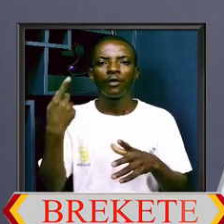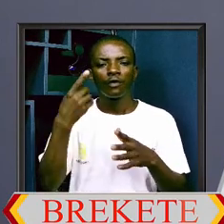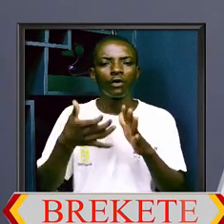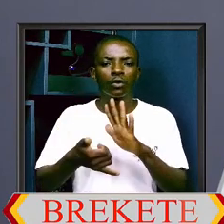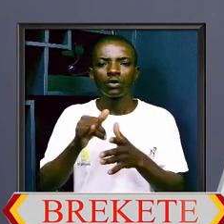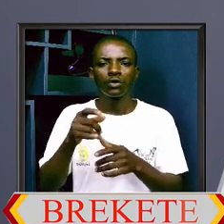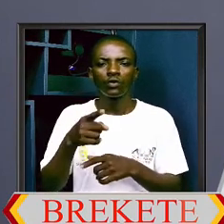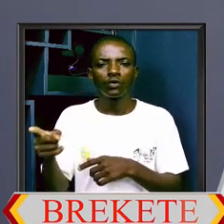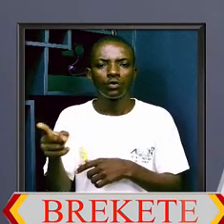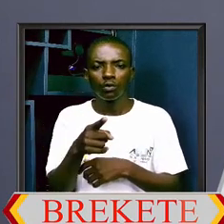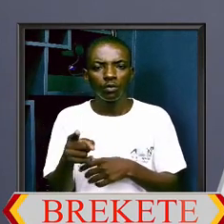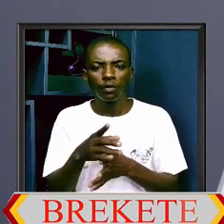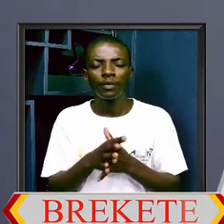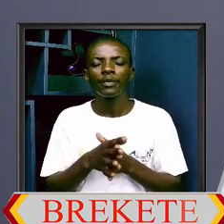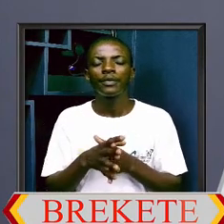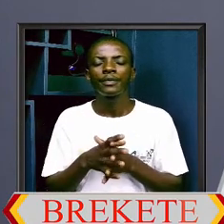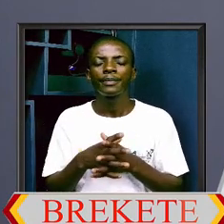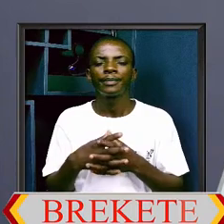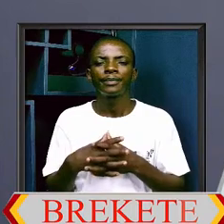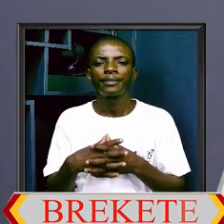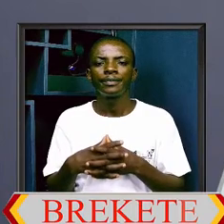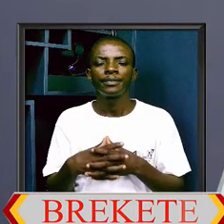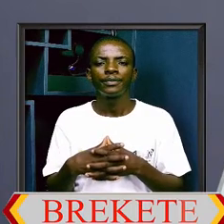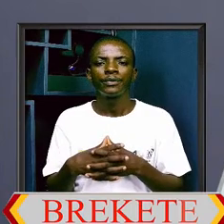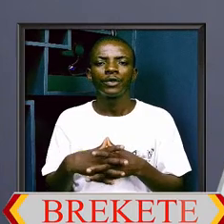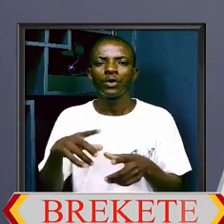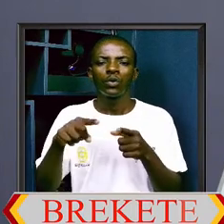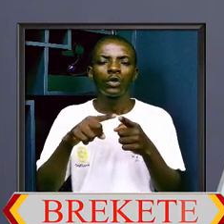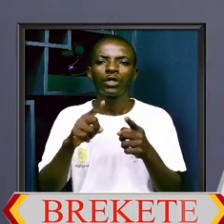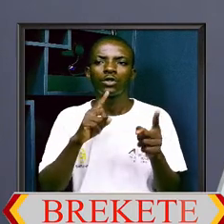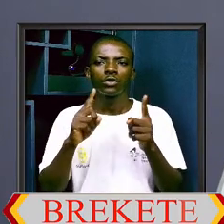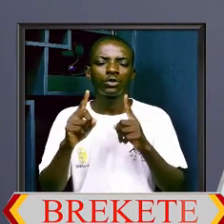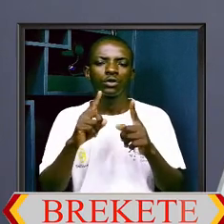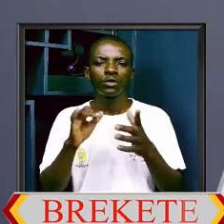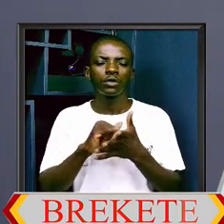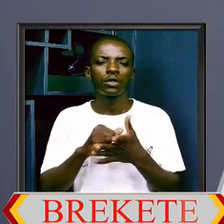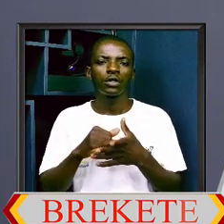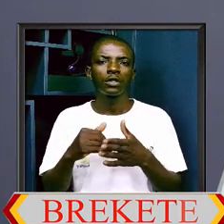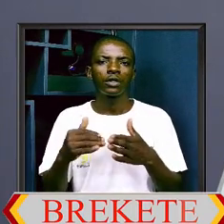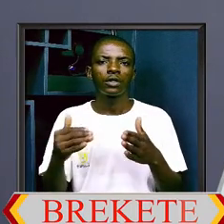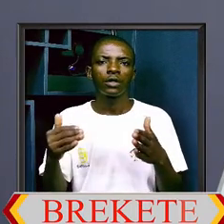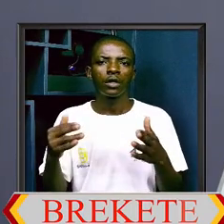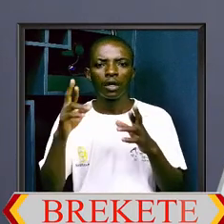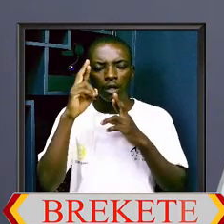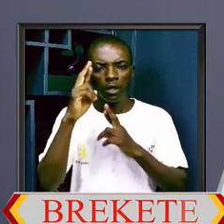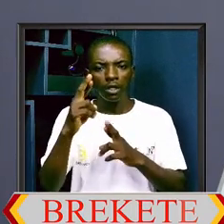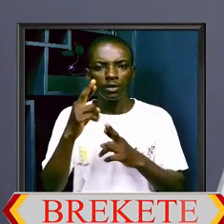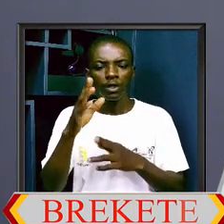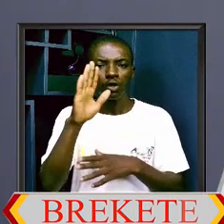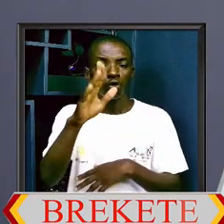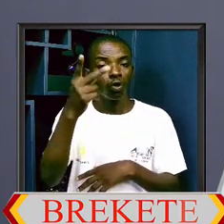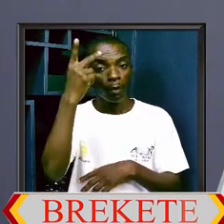but those of when I they talk say make respect parents not